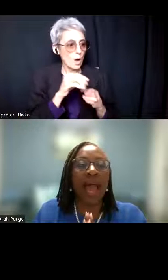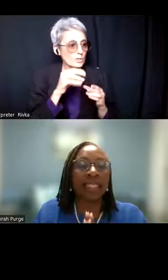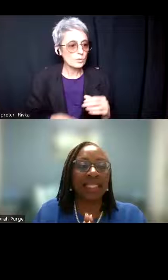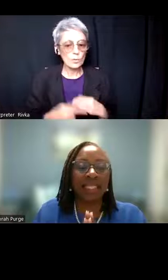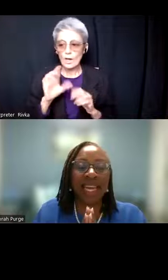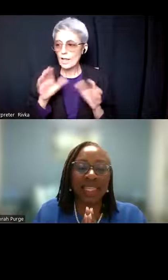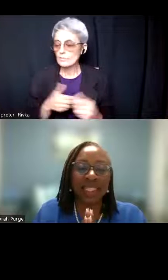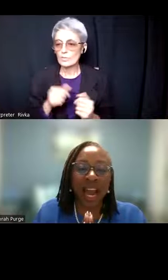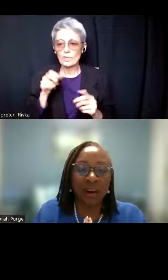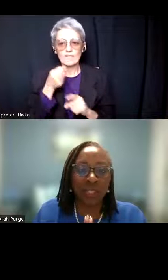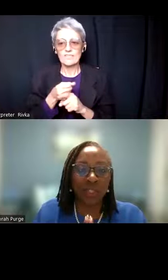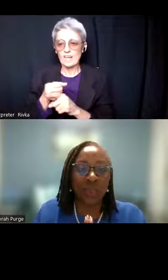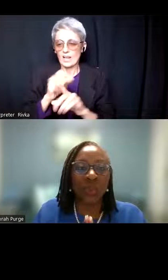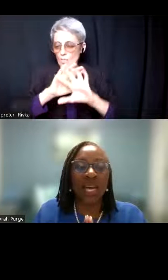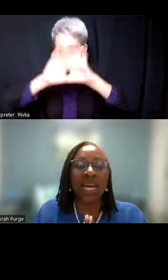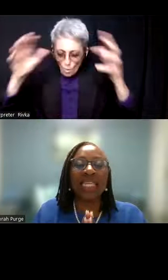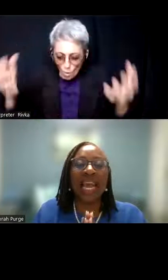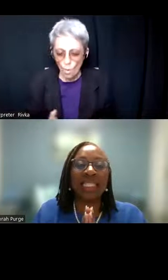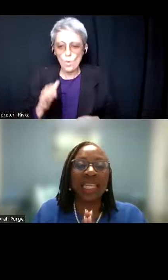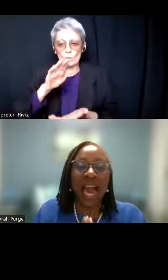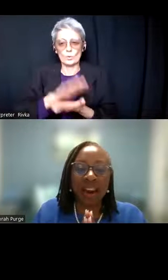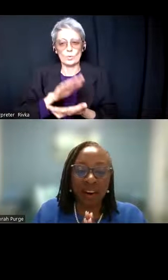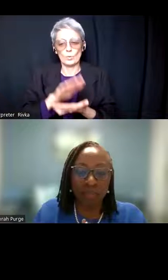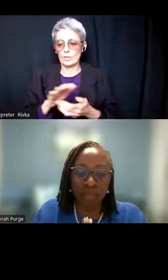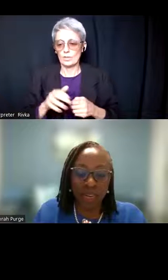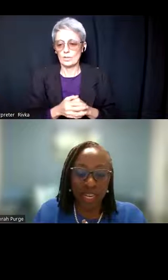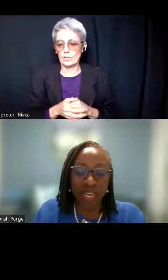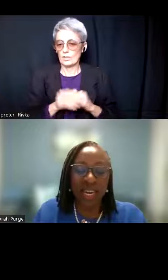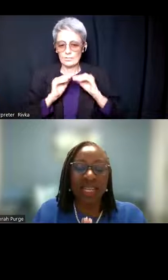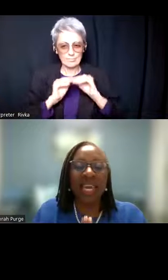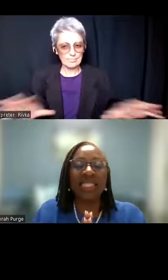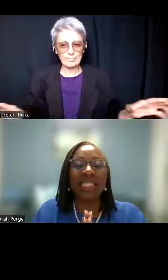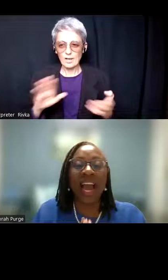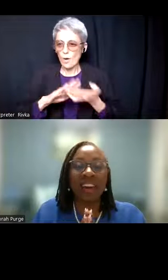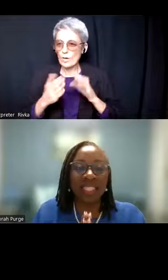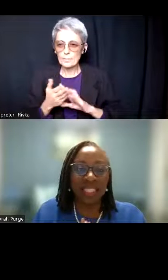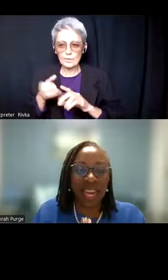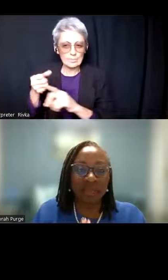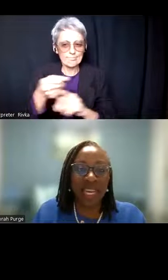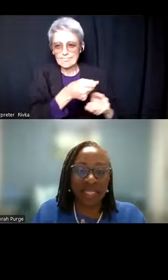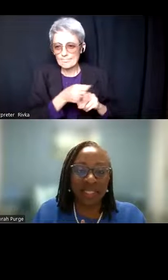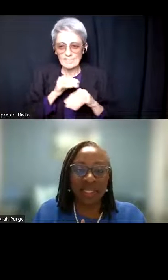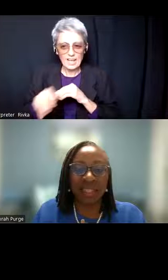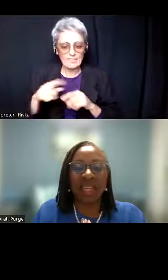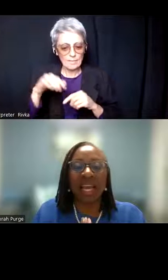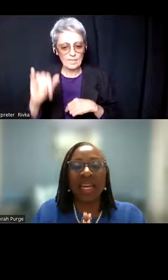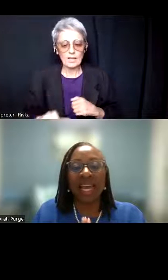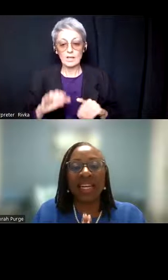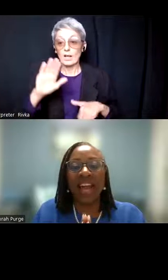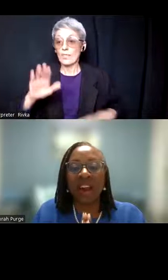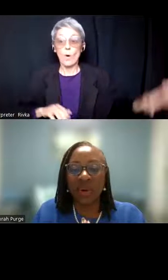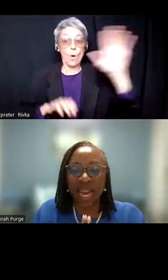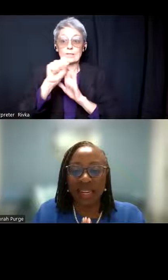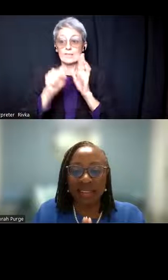It impacted the entire school, the entire community, the entire state of Texas, and